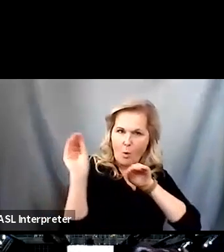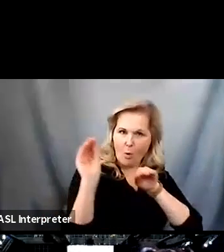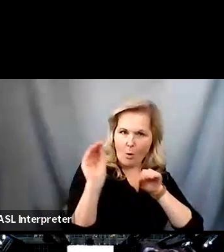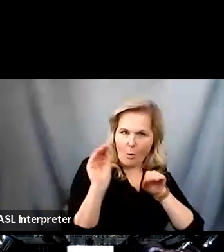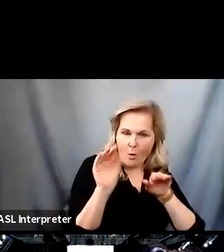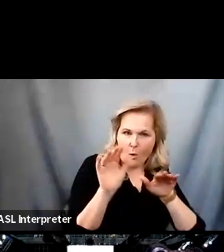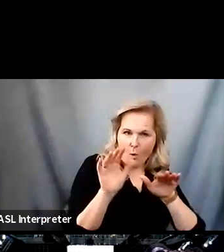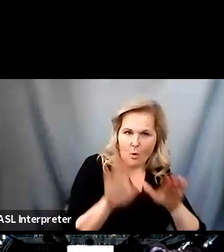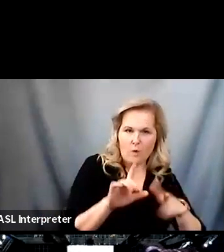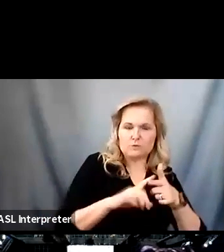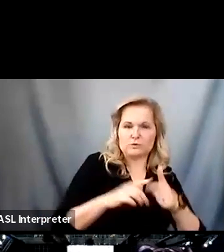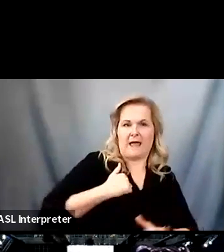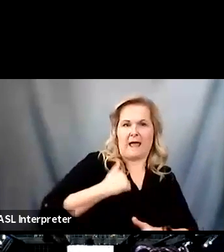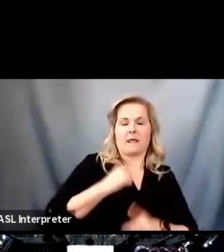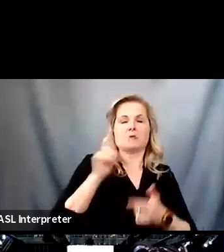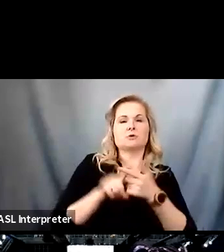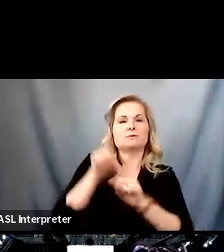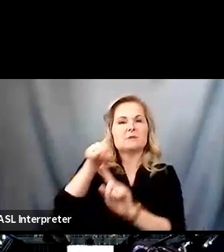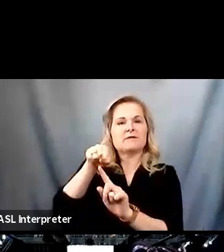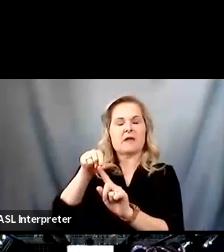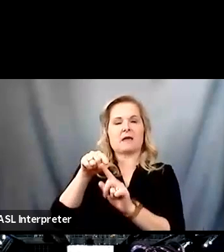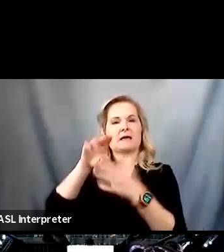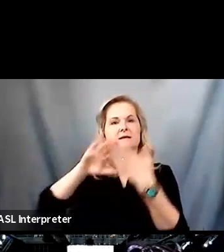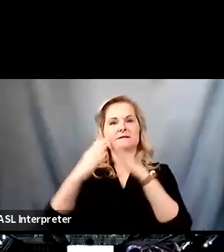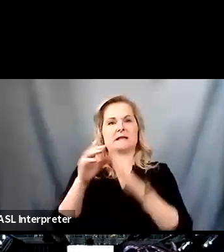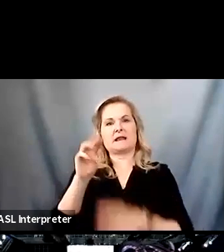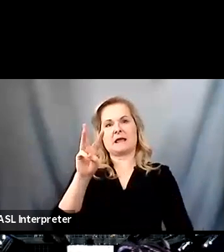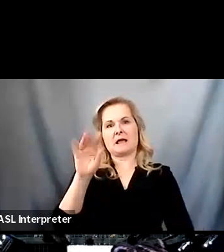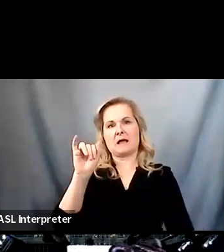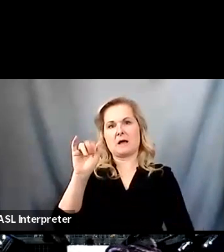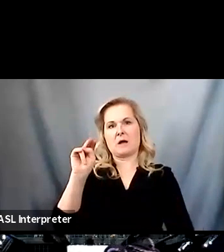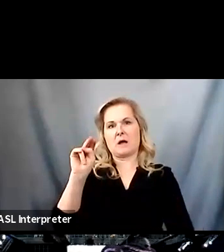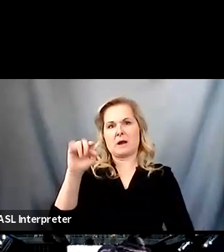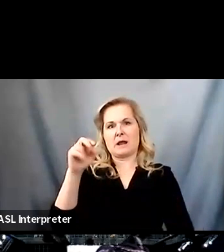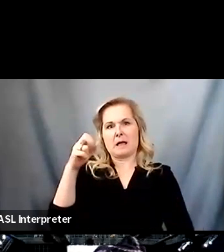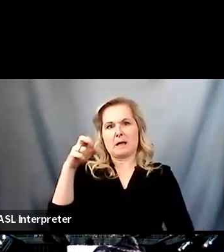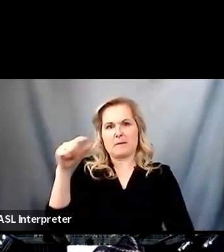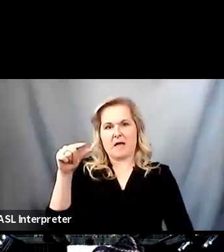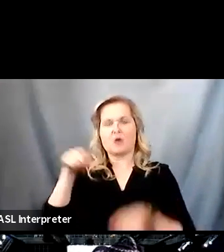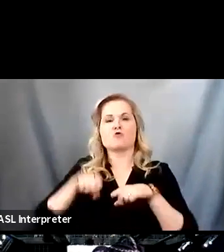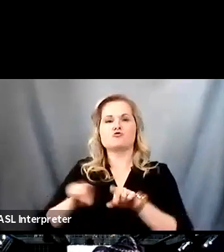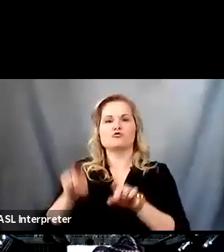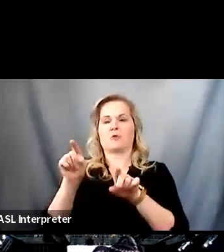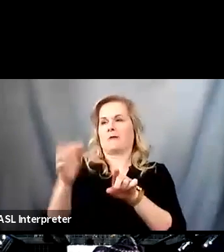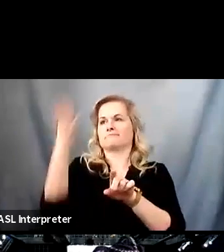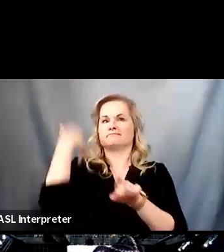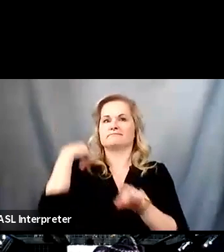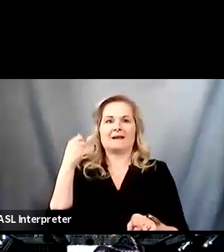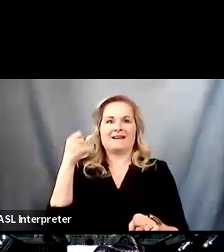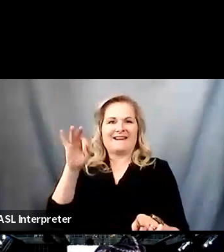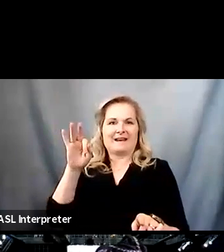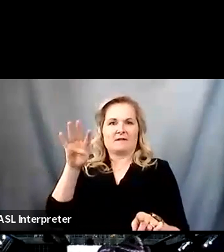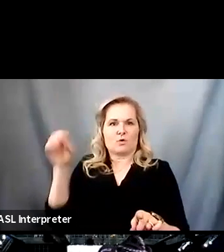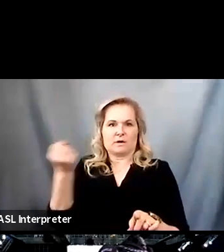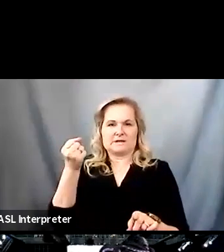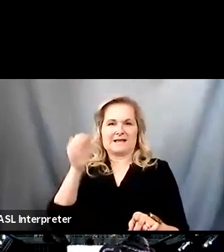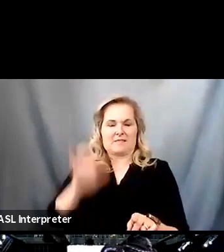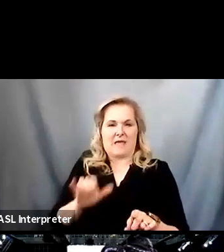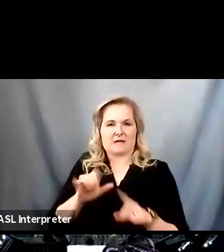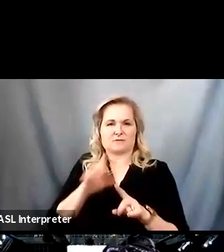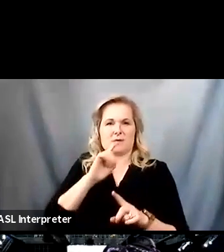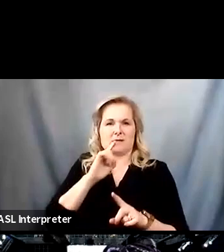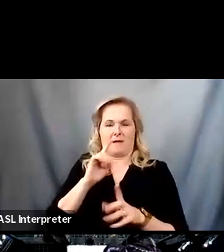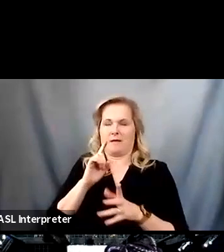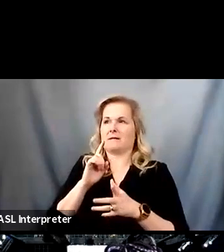Canada, to Winnipeg specifically, in the 1940s. And so that's one of the lineages that kind of shapes